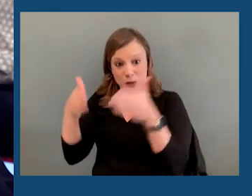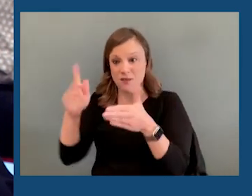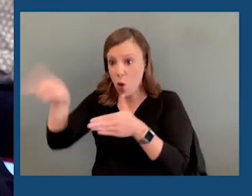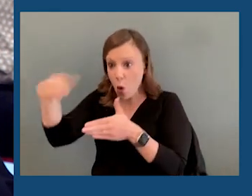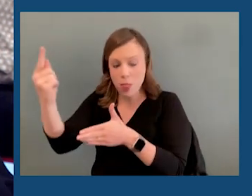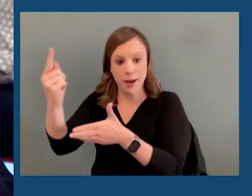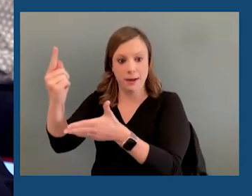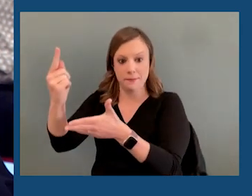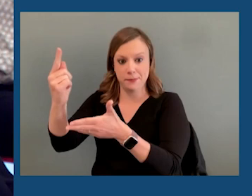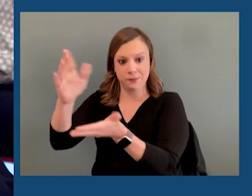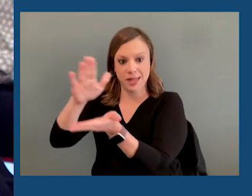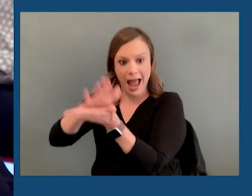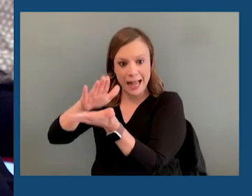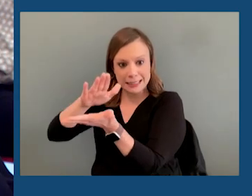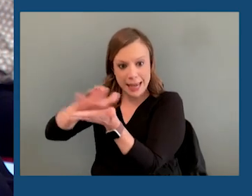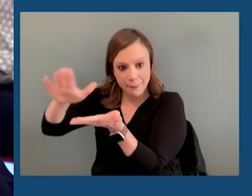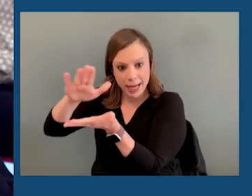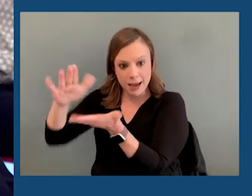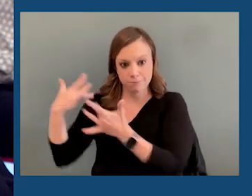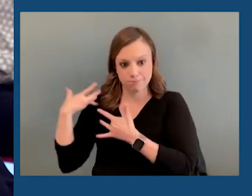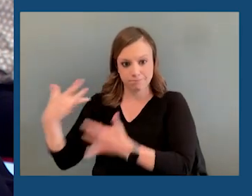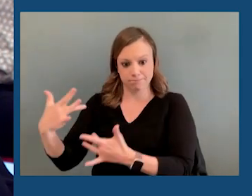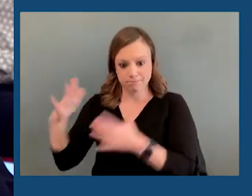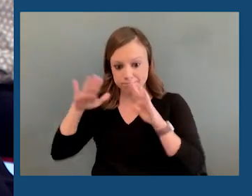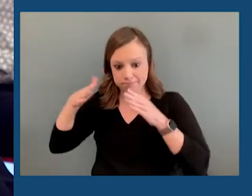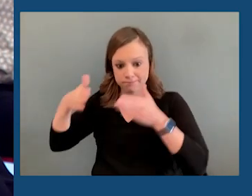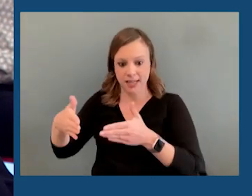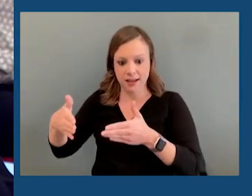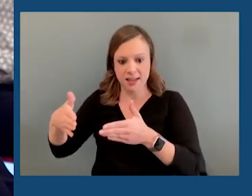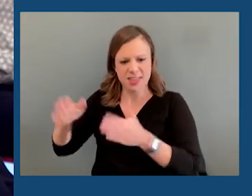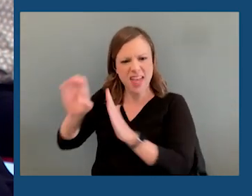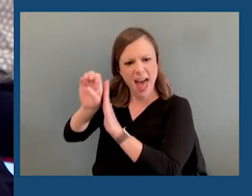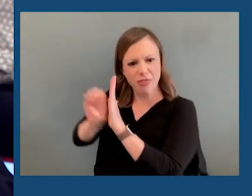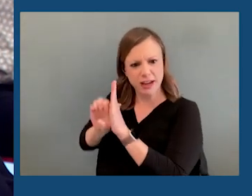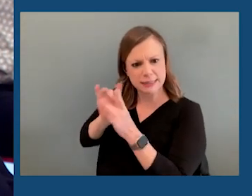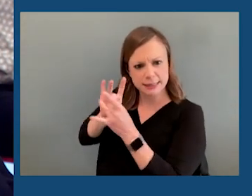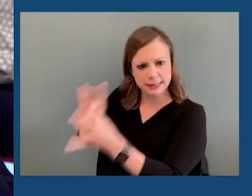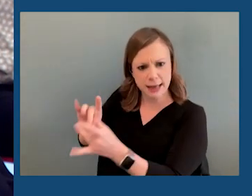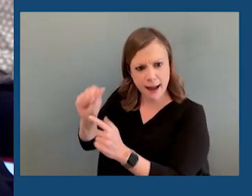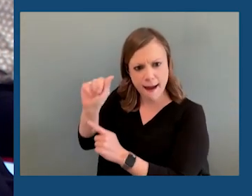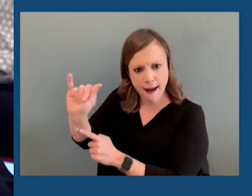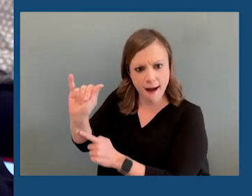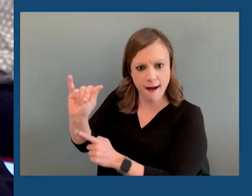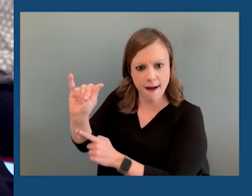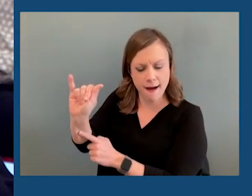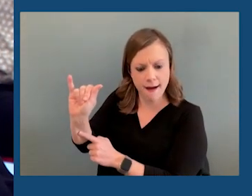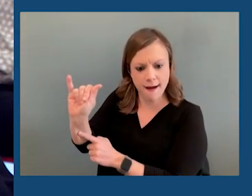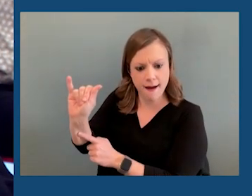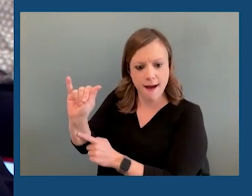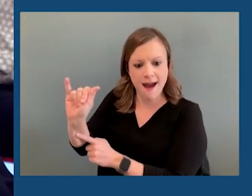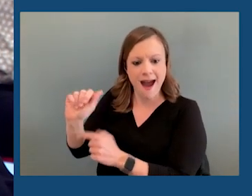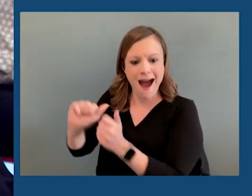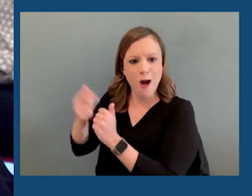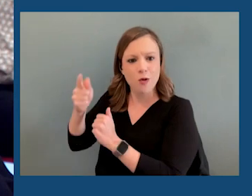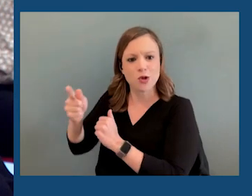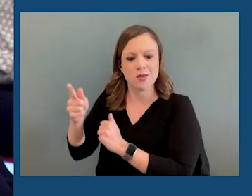is focus on ethics of AI. How are biases built in algorithms, and how do we avoid that?